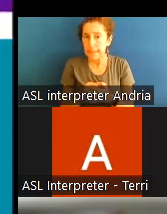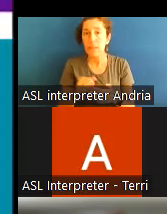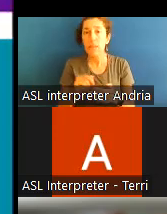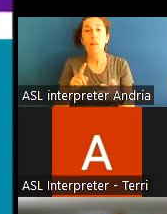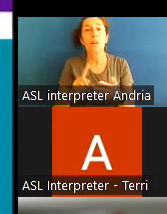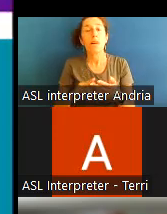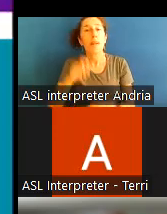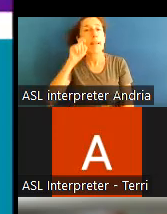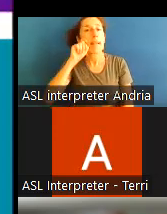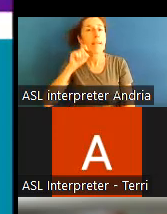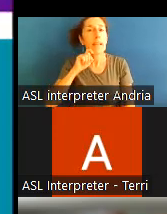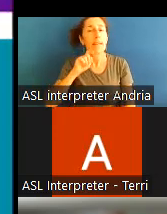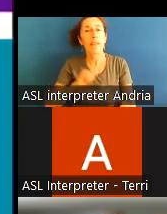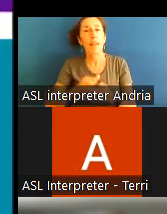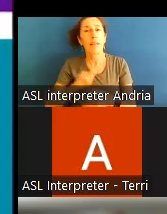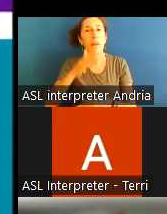duty.